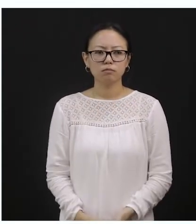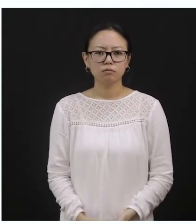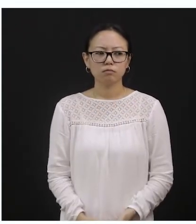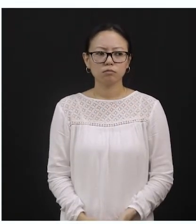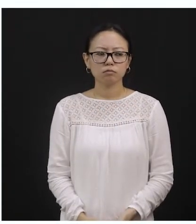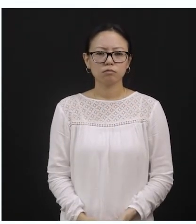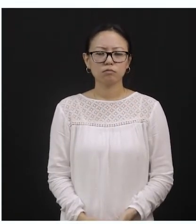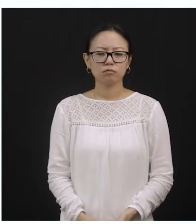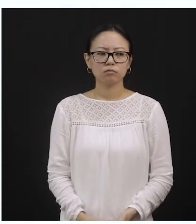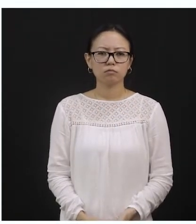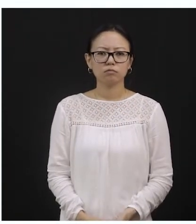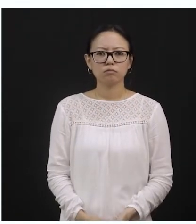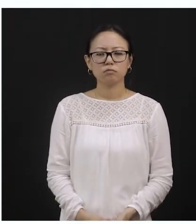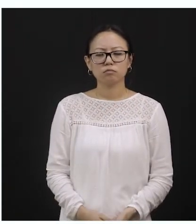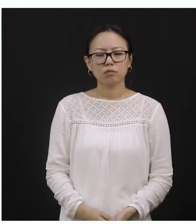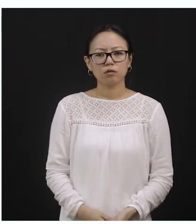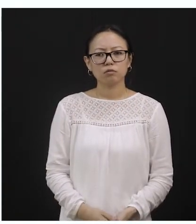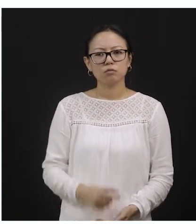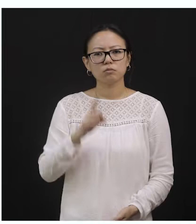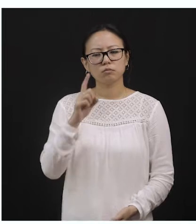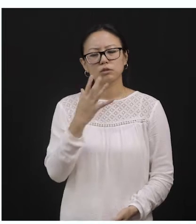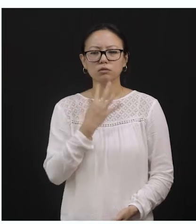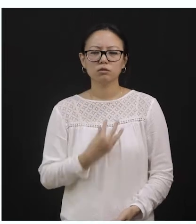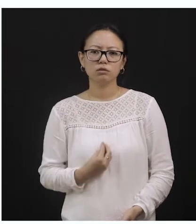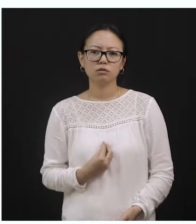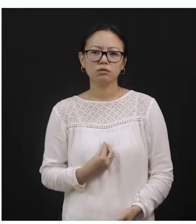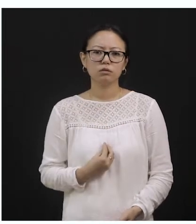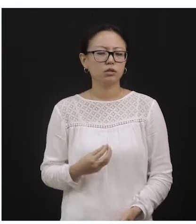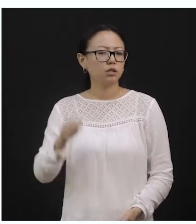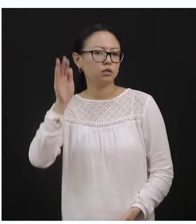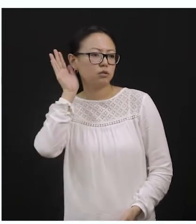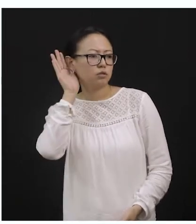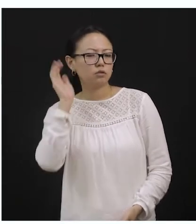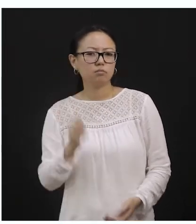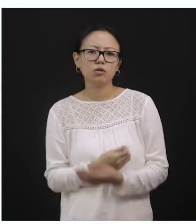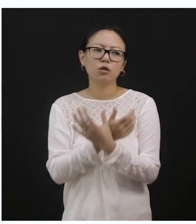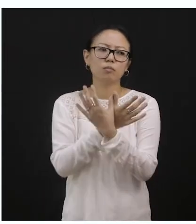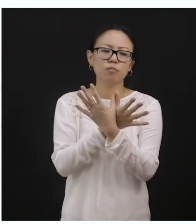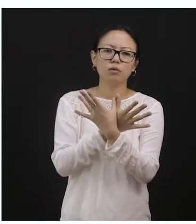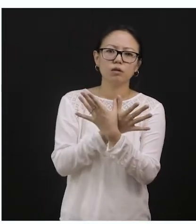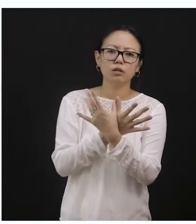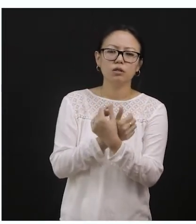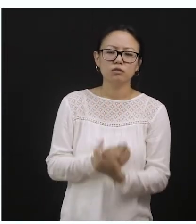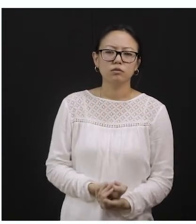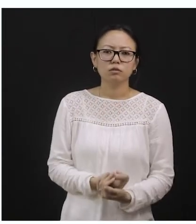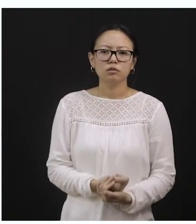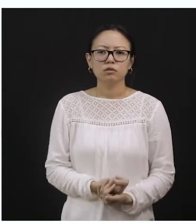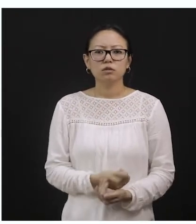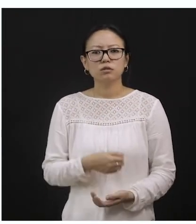Now, one very sad news about butterfly is as such that they have a very short